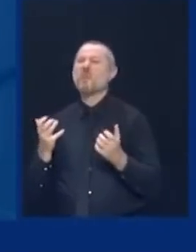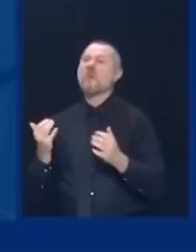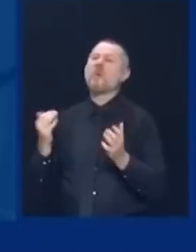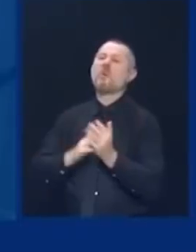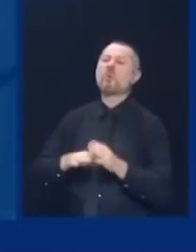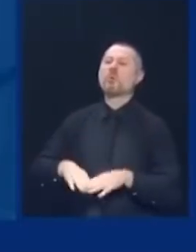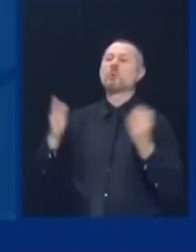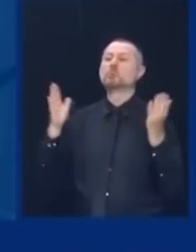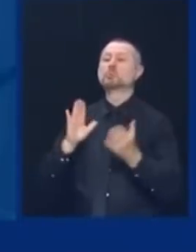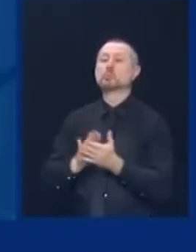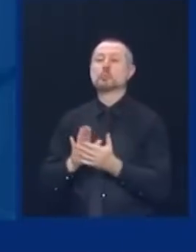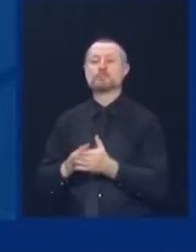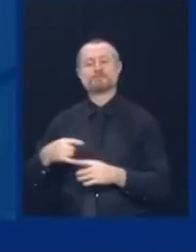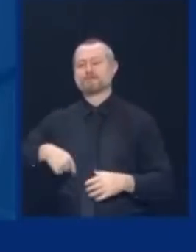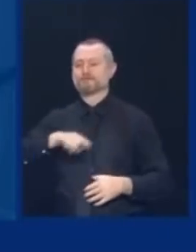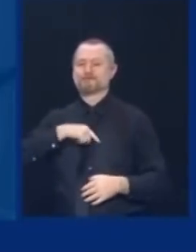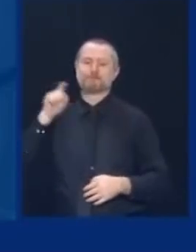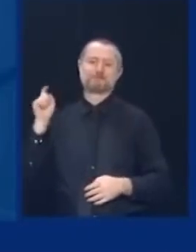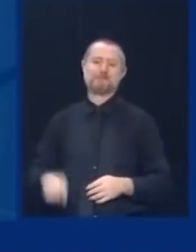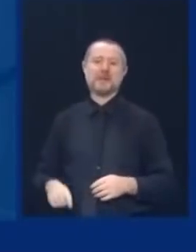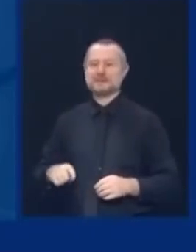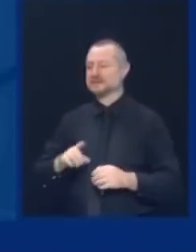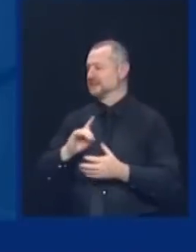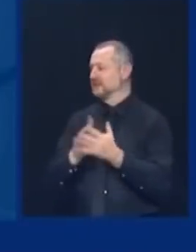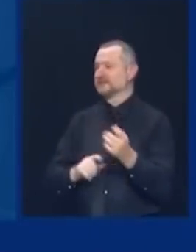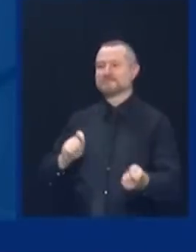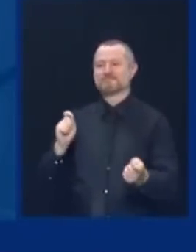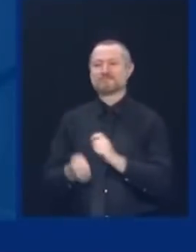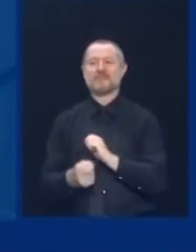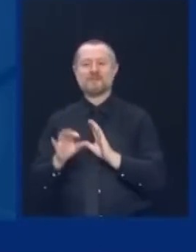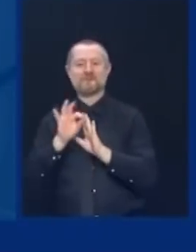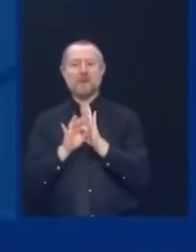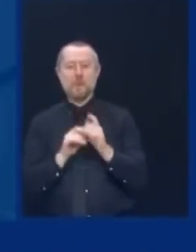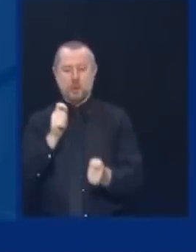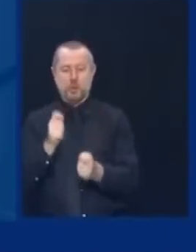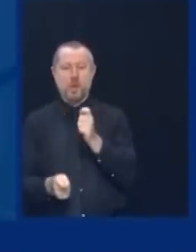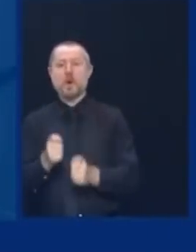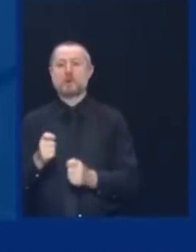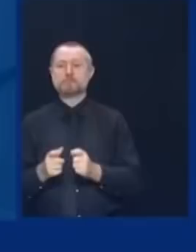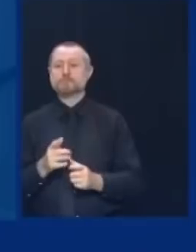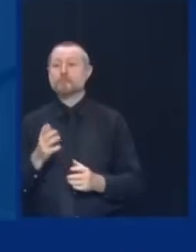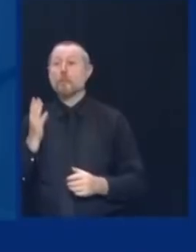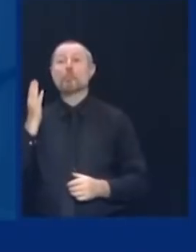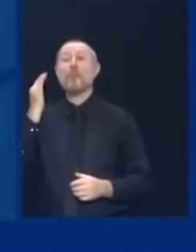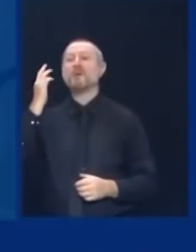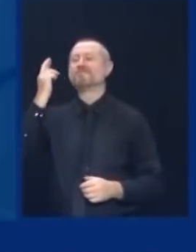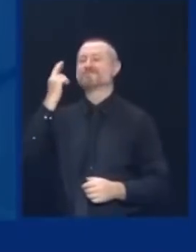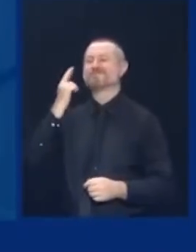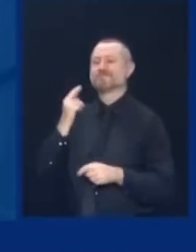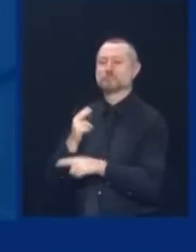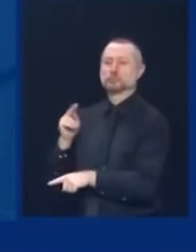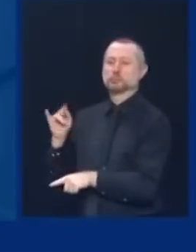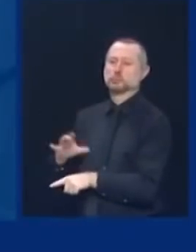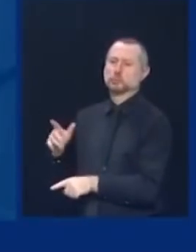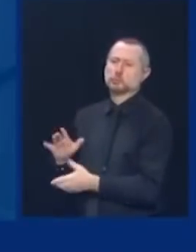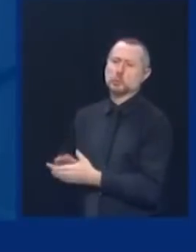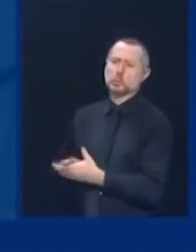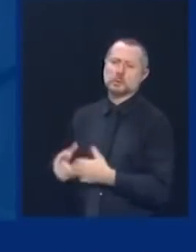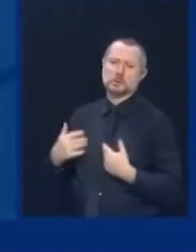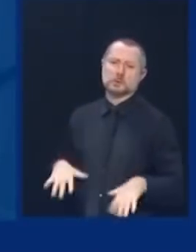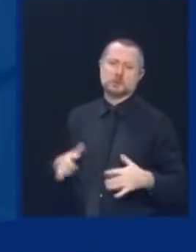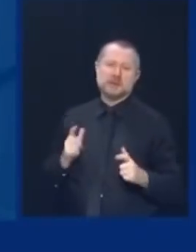we'd have to design a different formula for New York City, because by volume, we couldn't test